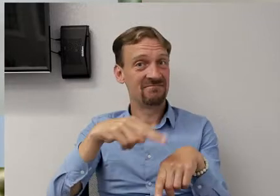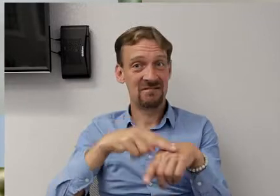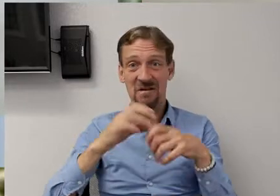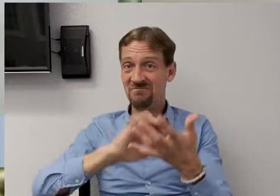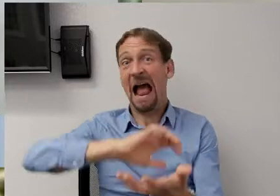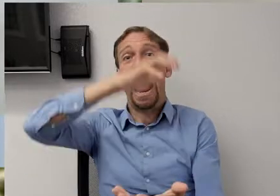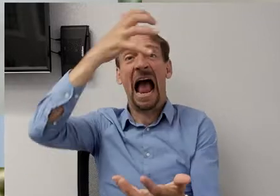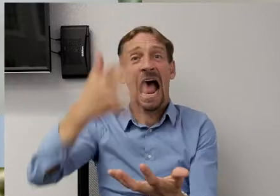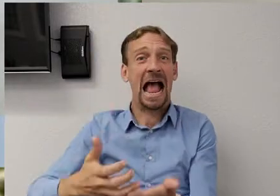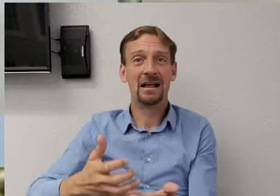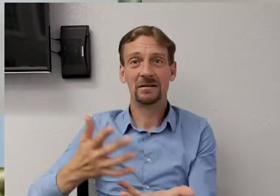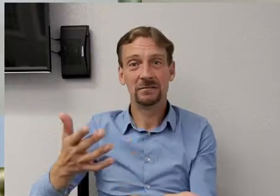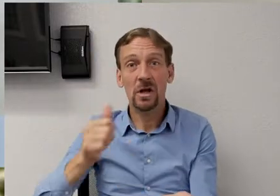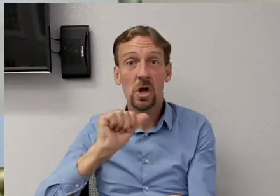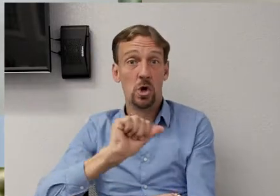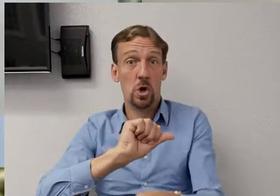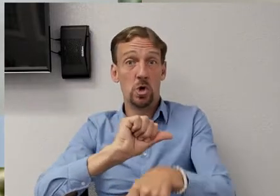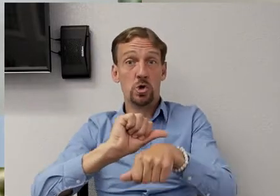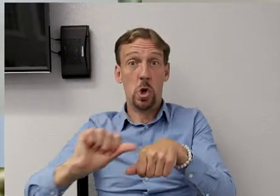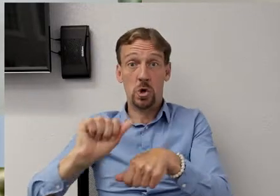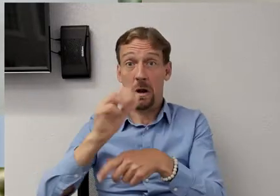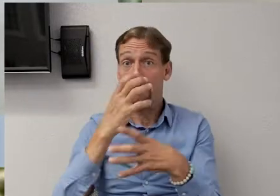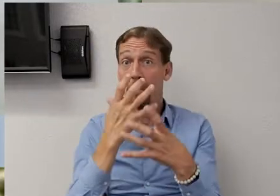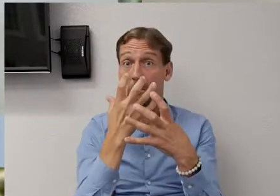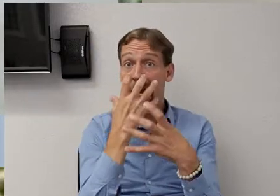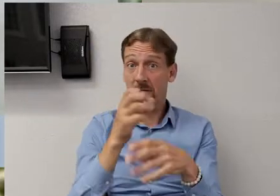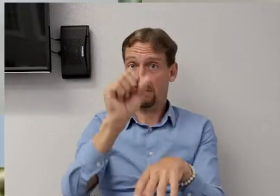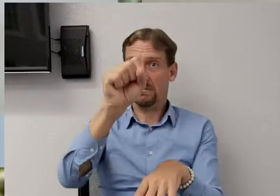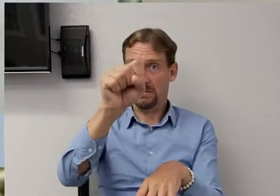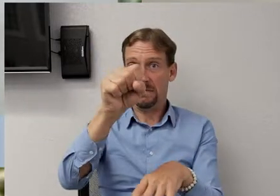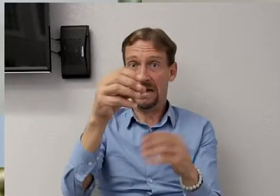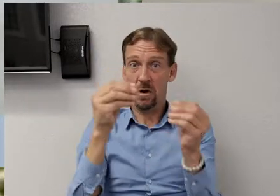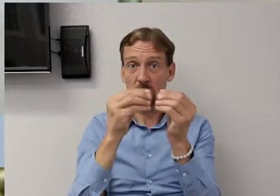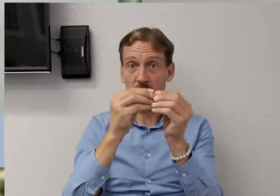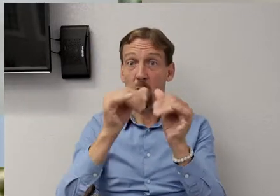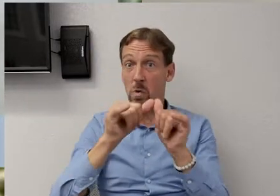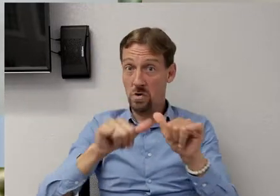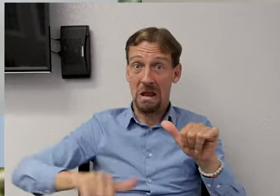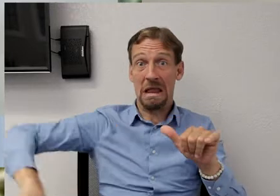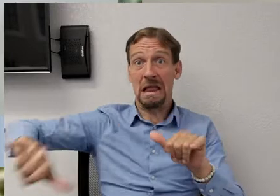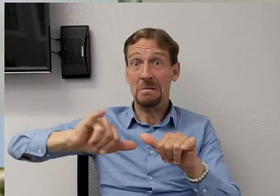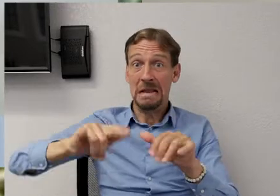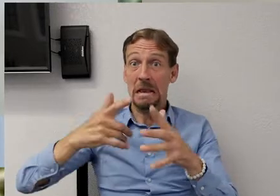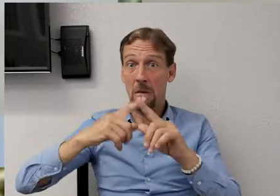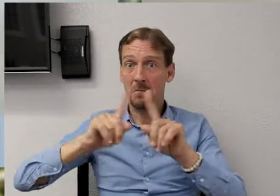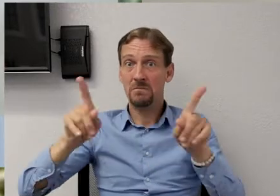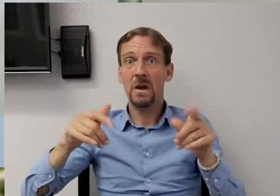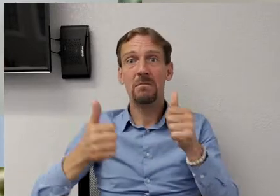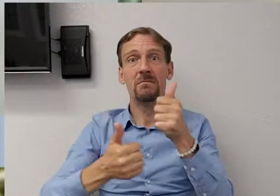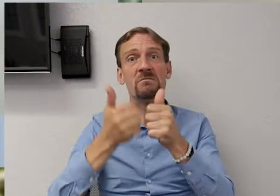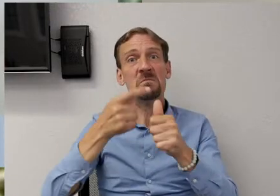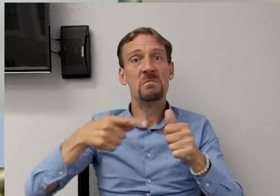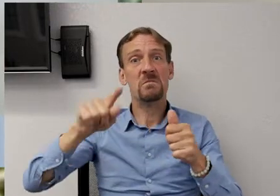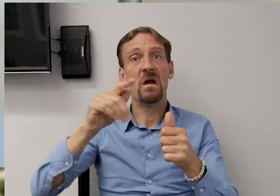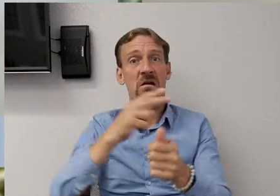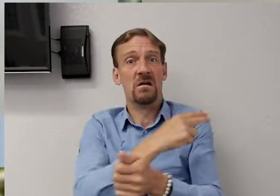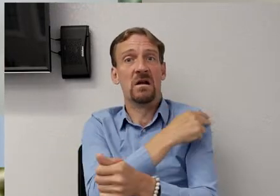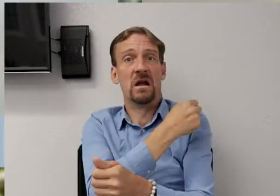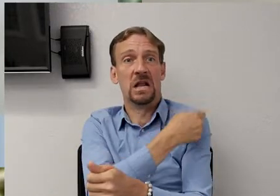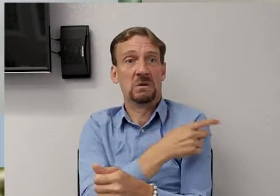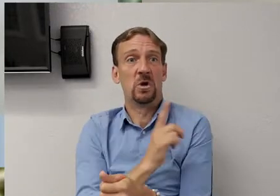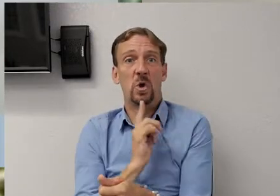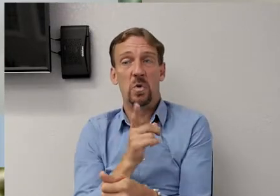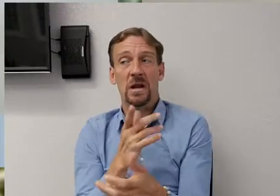them. Surgical masks are definitely, you know, worn much more commonly. But every hospital, you know, was